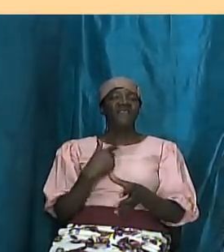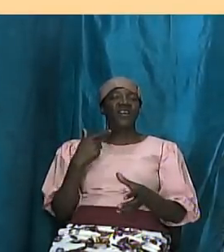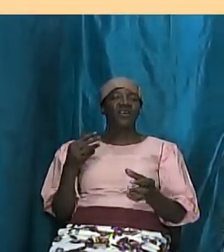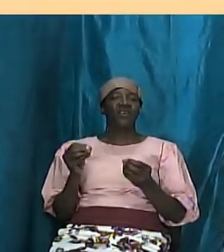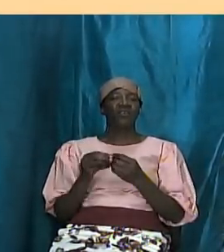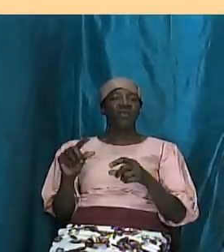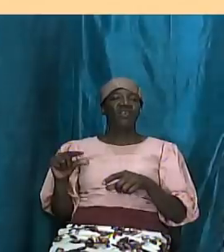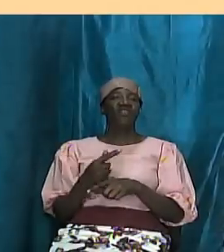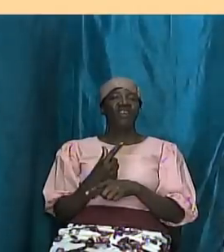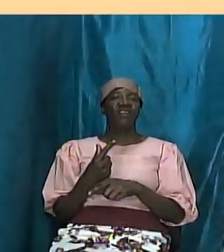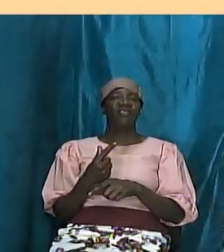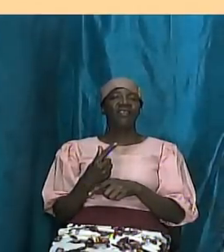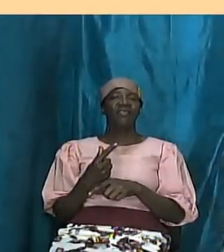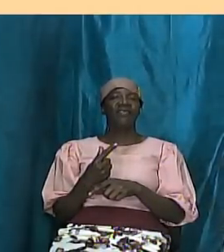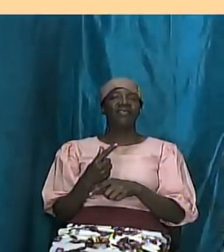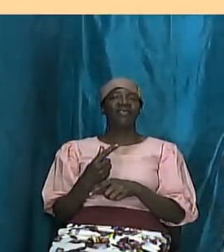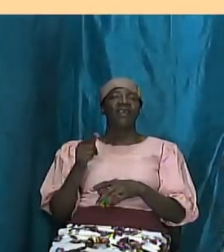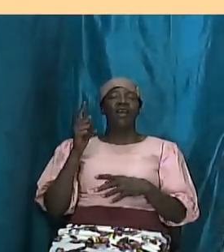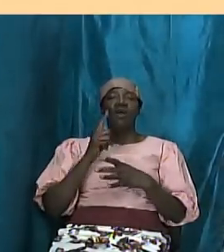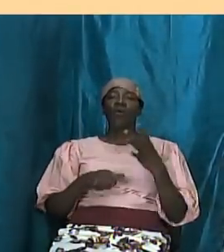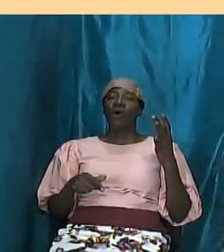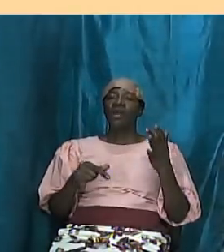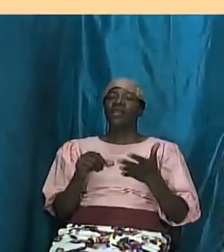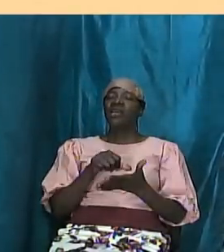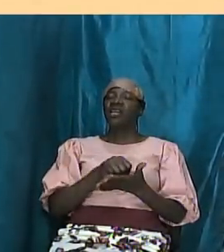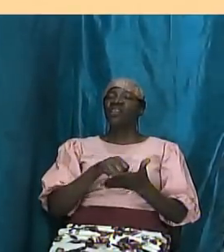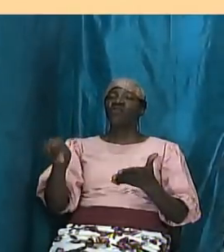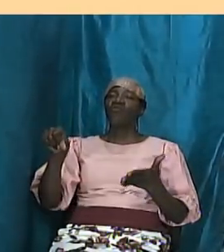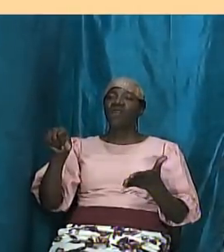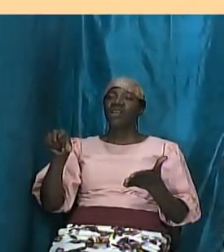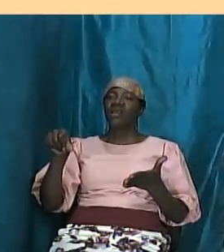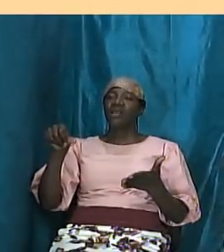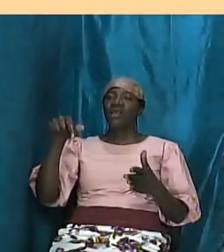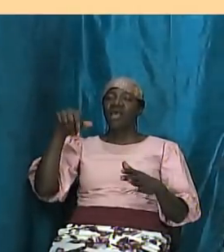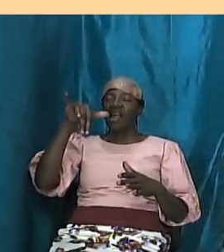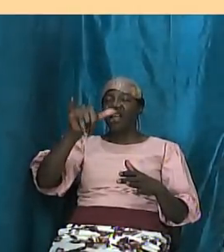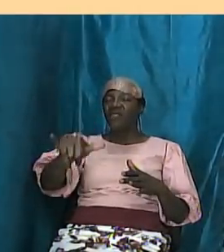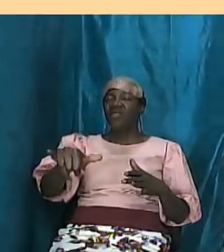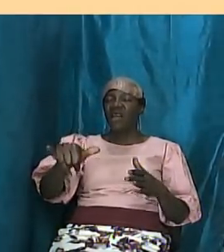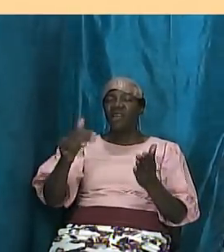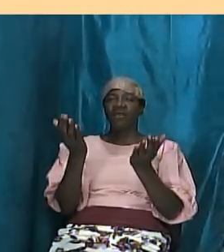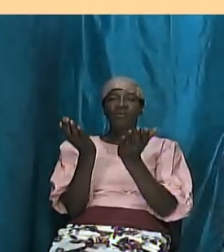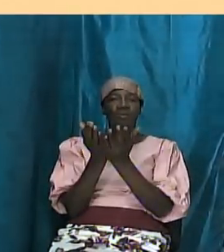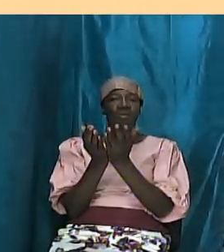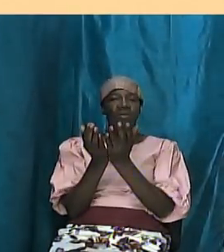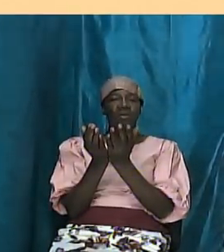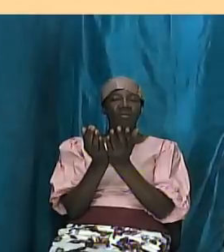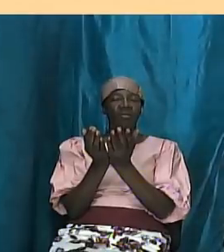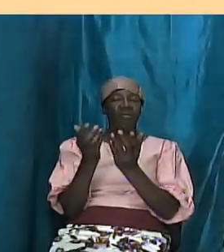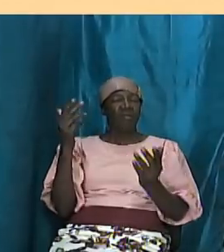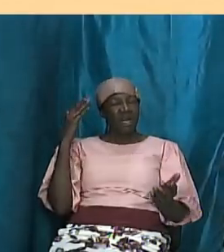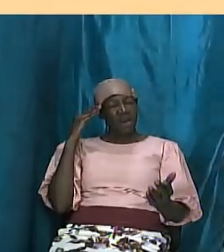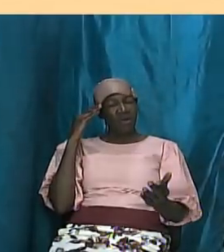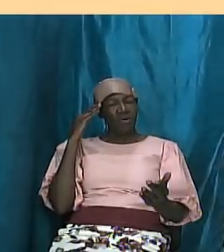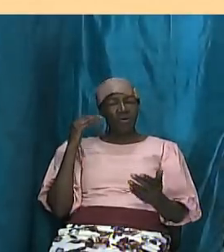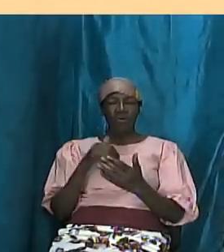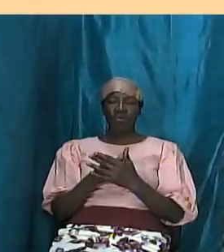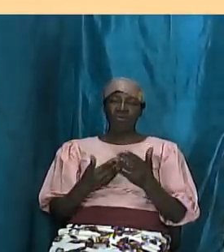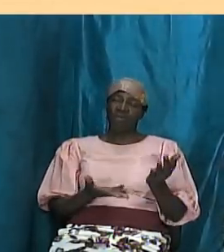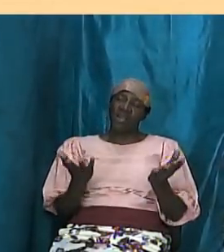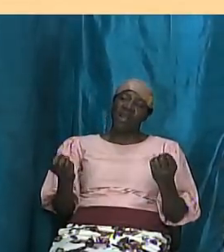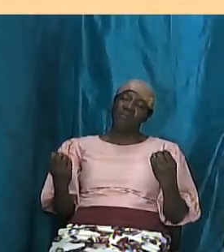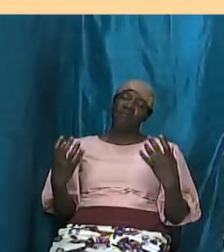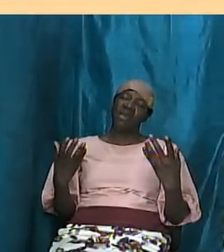with Genesis and what is written in that book. Now I know that there are